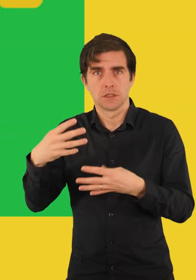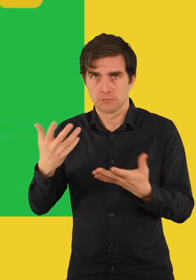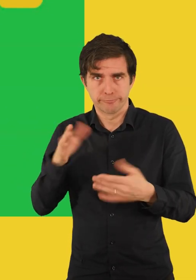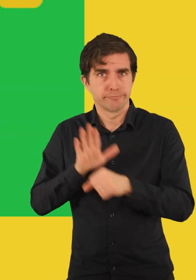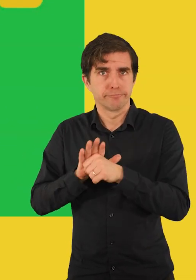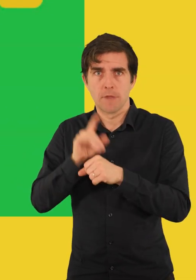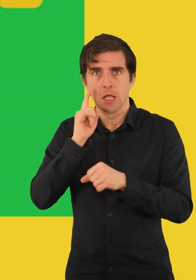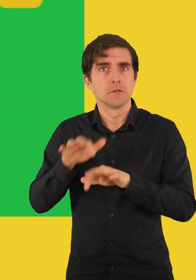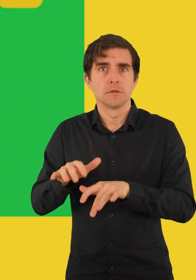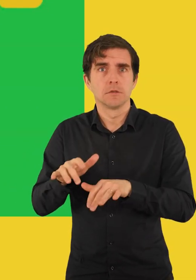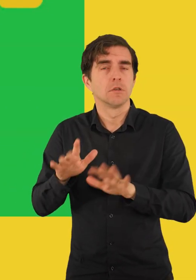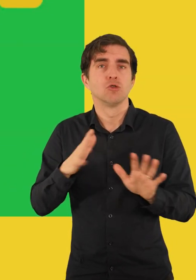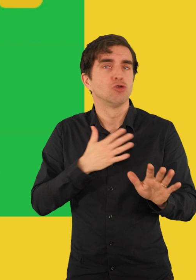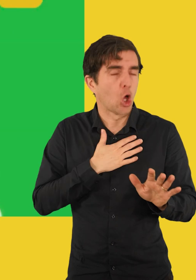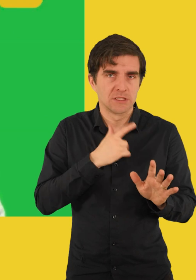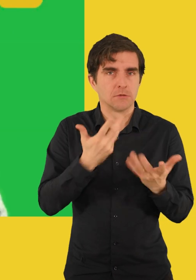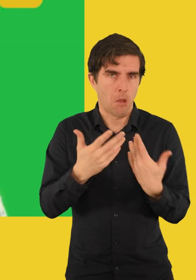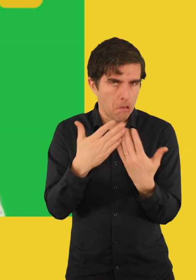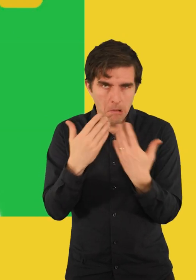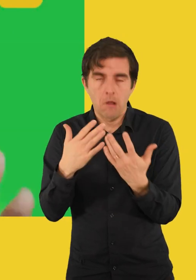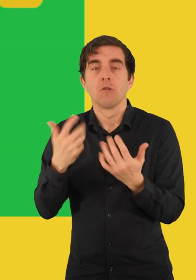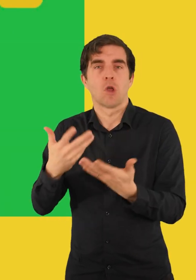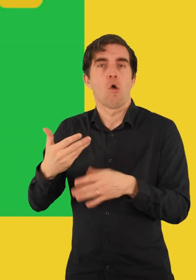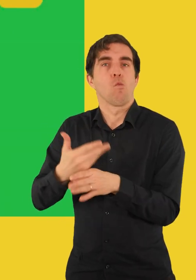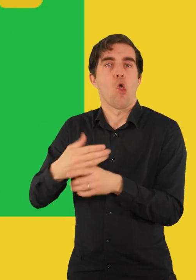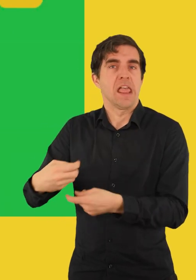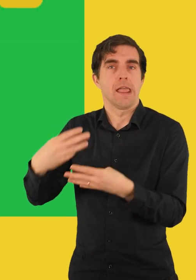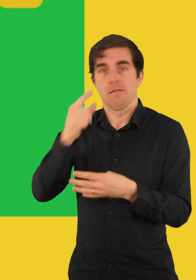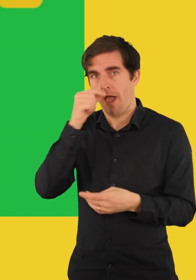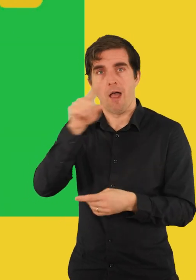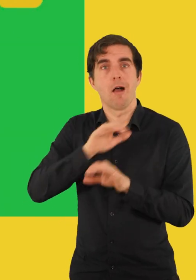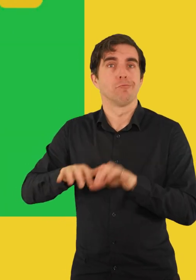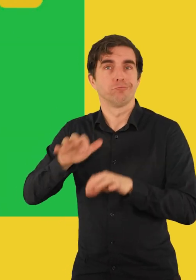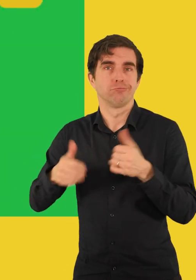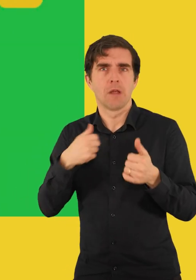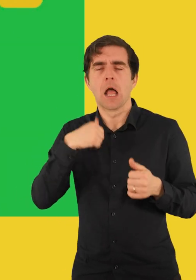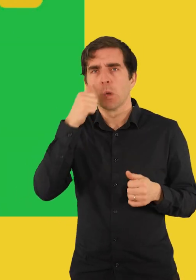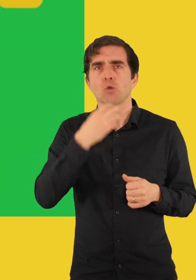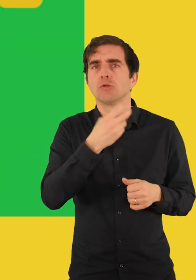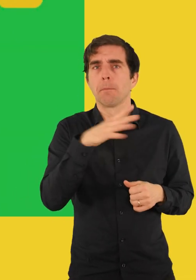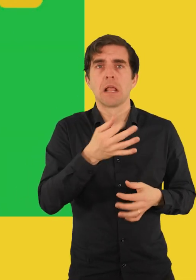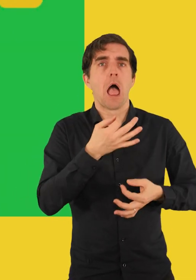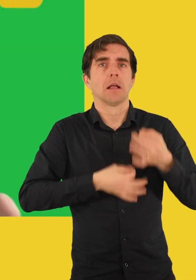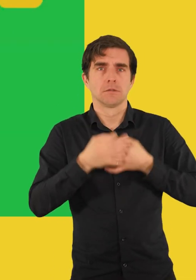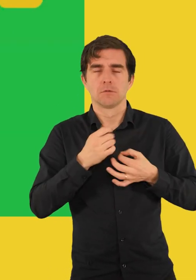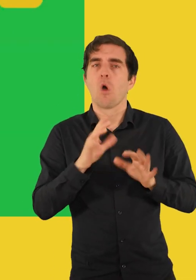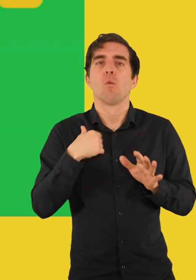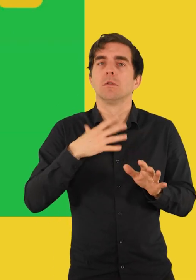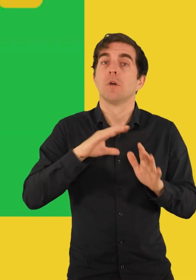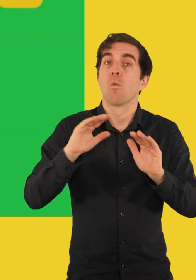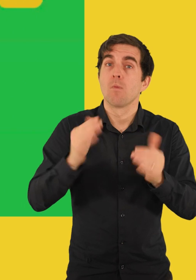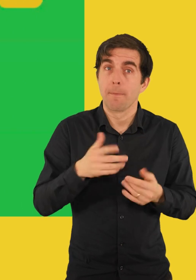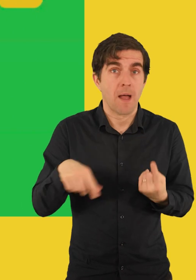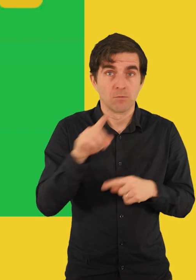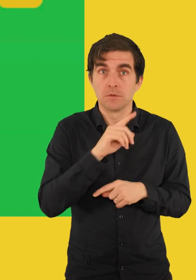webinar without tech issues? Sorry about that. The chat is now open. I know some have been asking questions to Amsterdam as well, but just